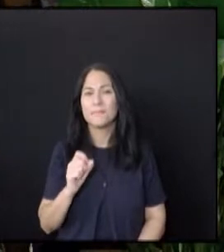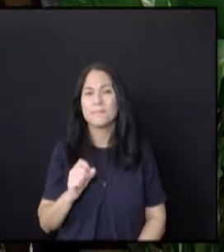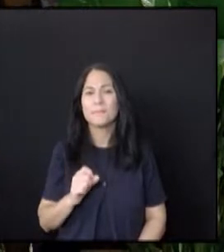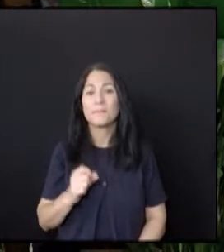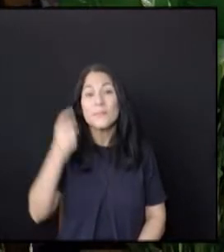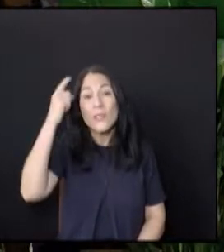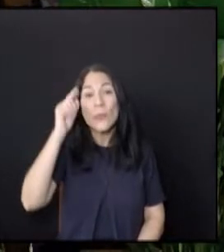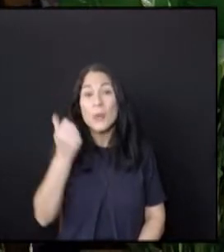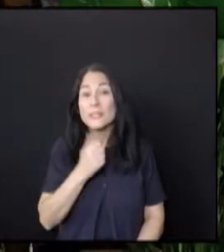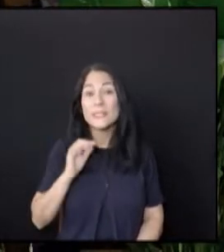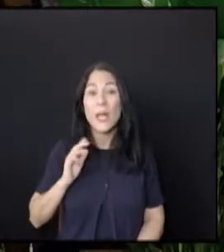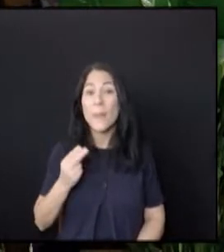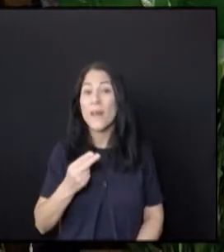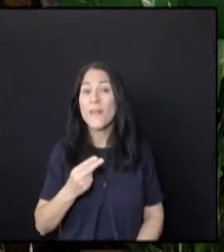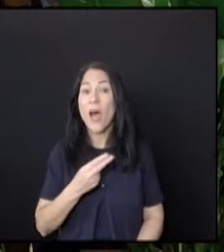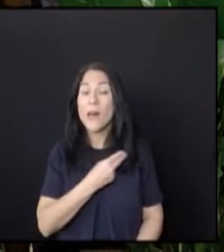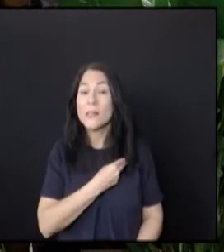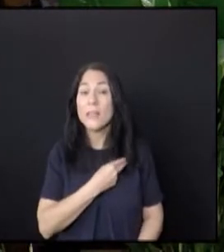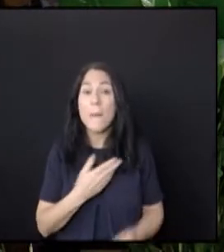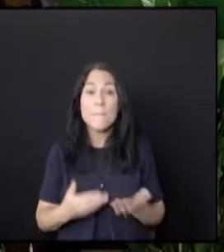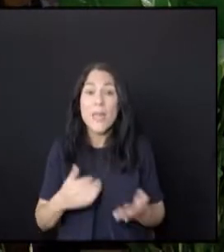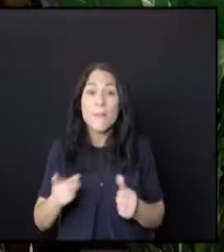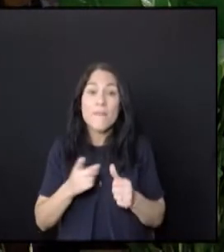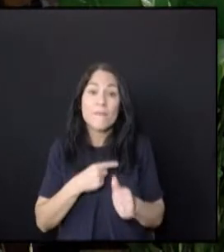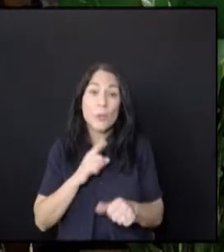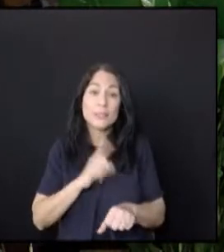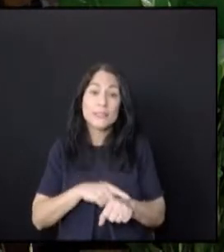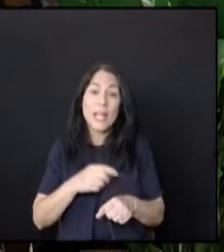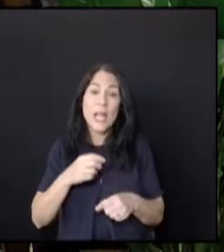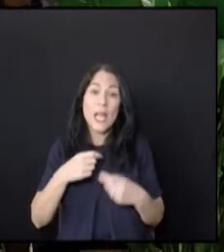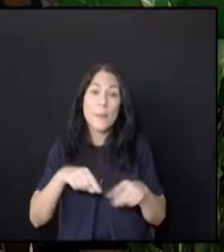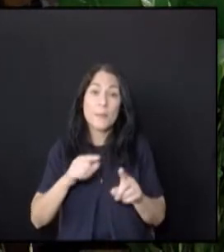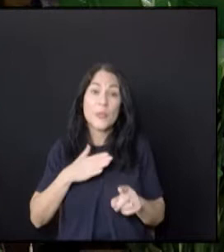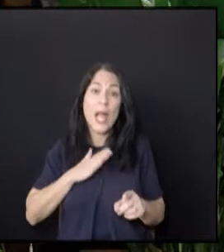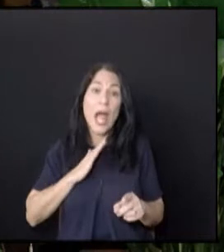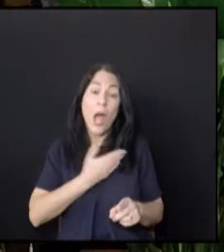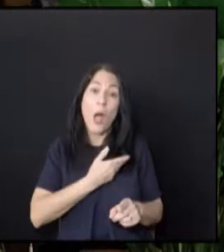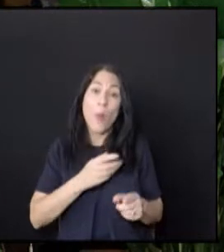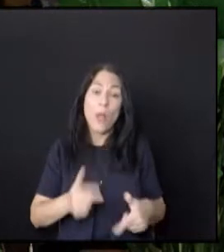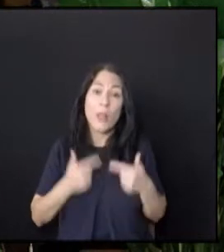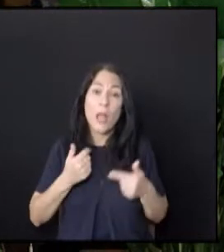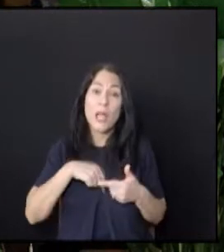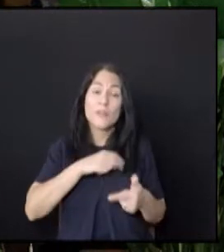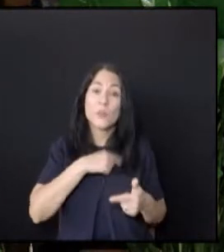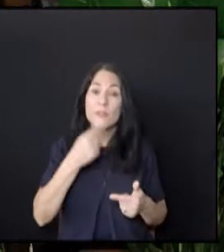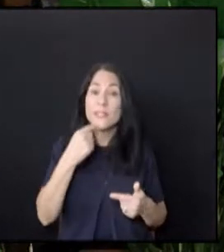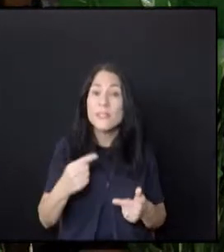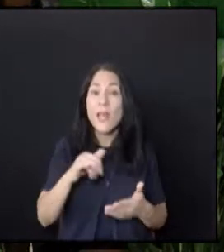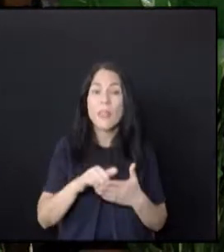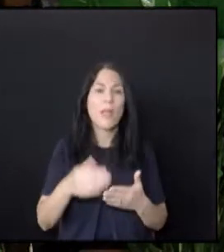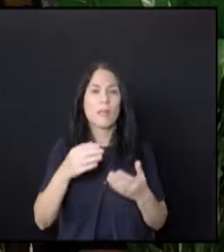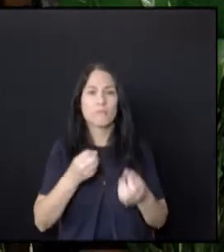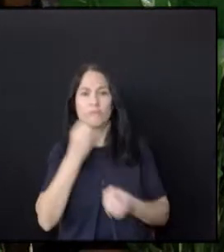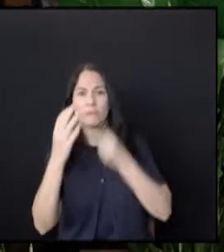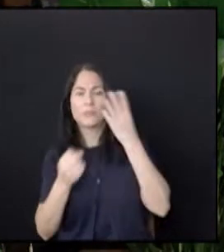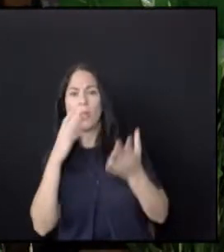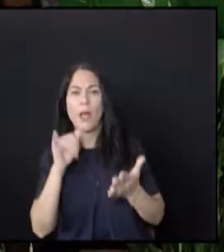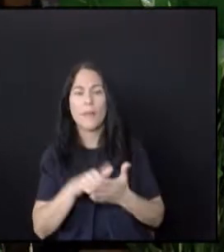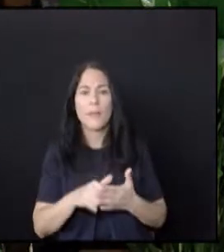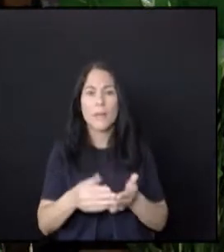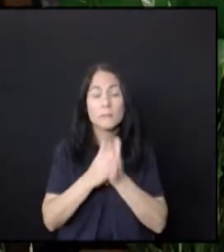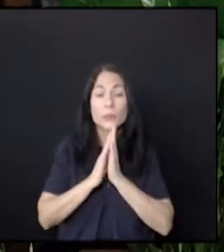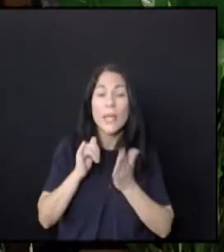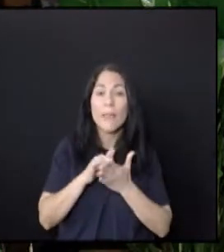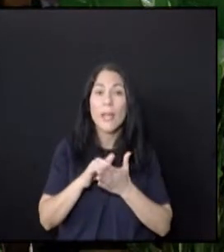For some of us, maybe this is the first time in our lives we've said that, we've sung that, we've prayed that, and really